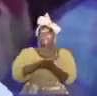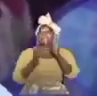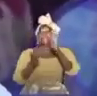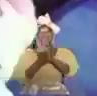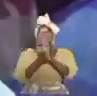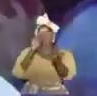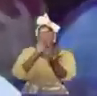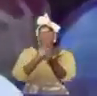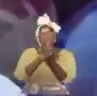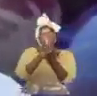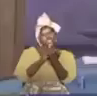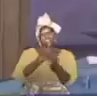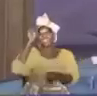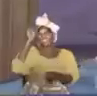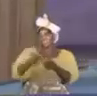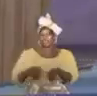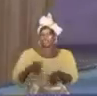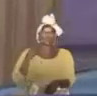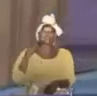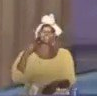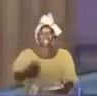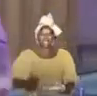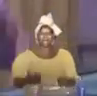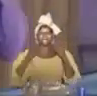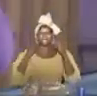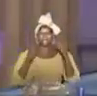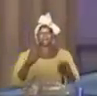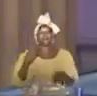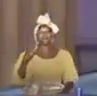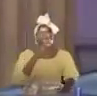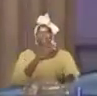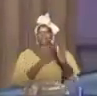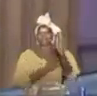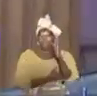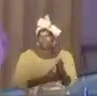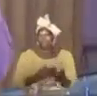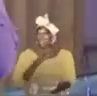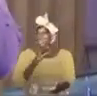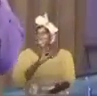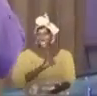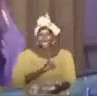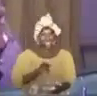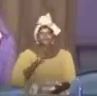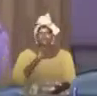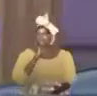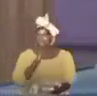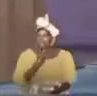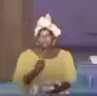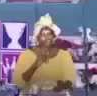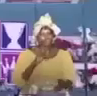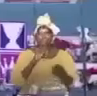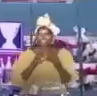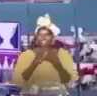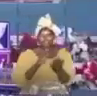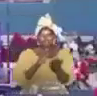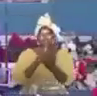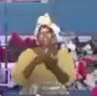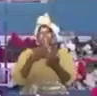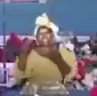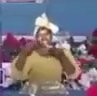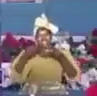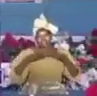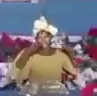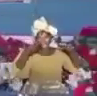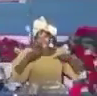never see the power of God. I tell you sincerely. And I'm not just talking of need-driven prayer. Give me, give me, give me.